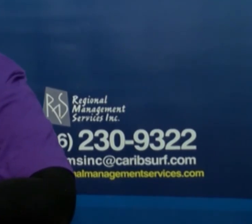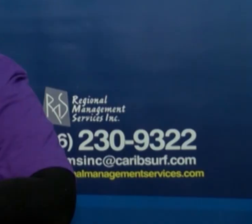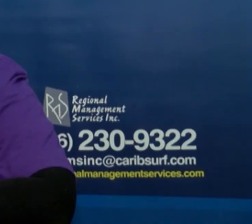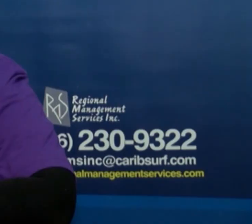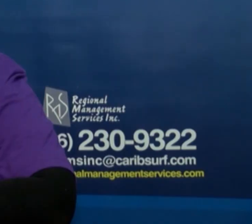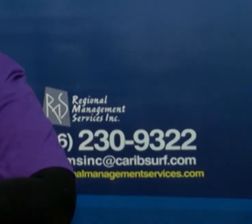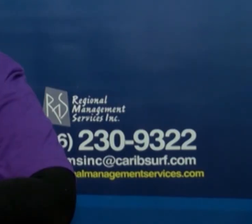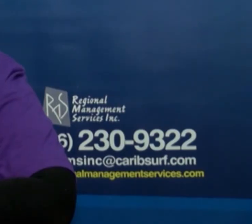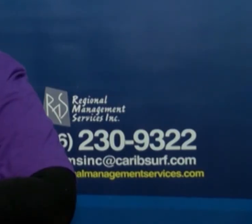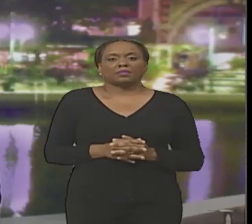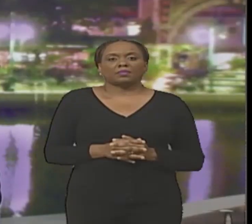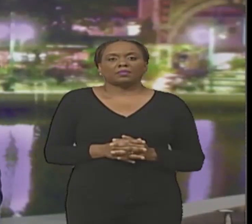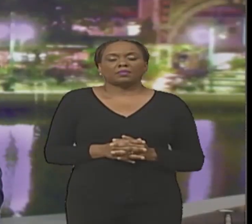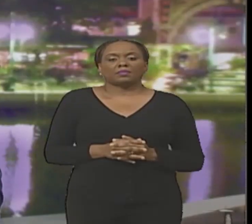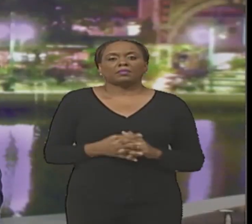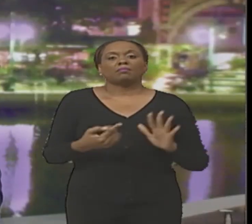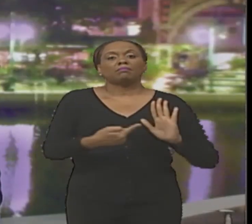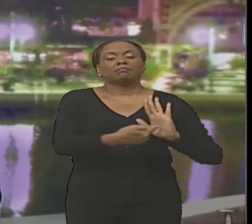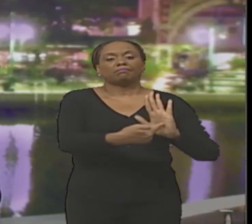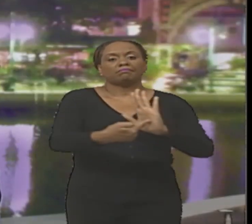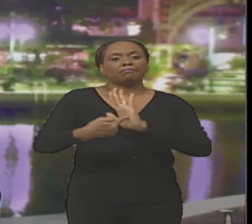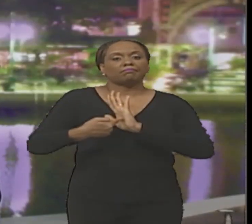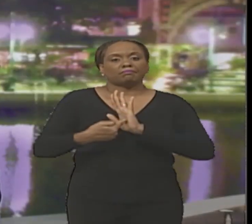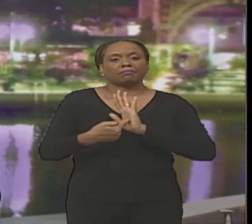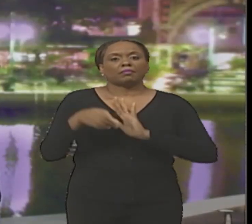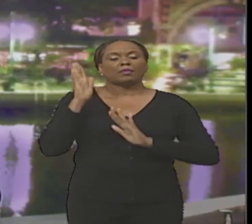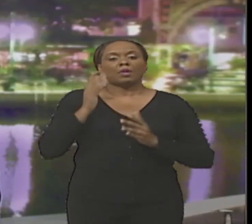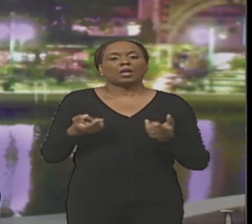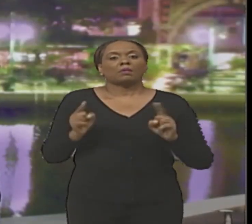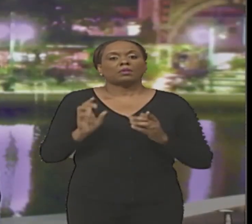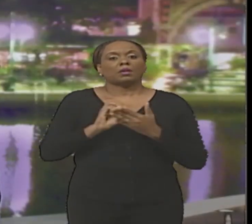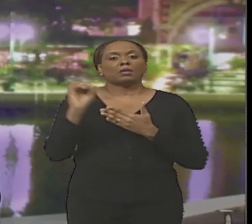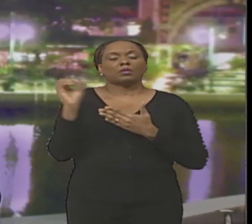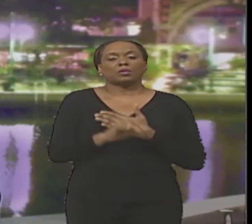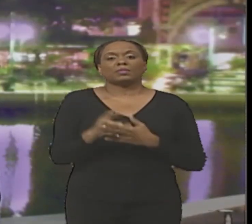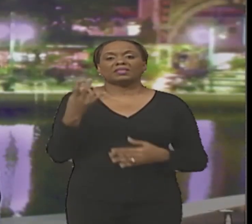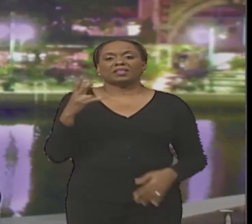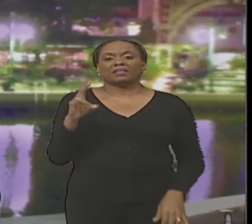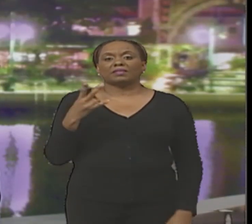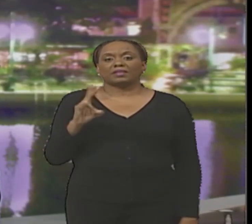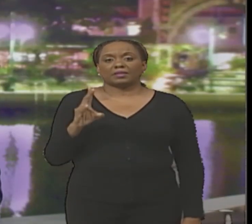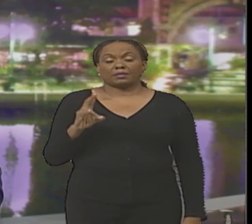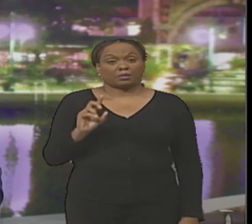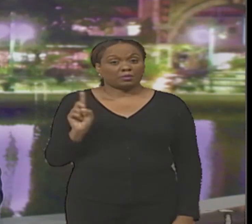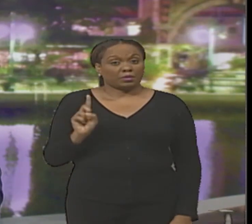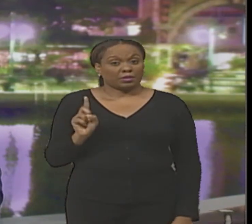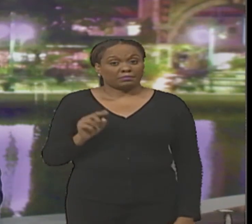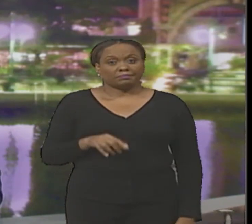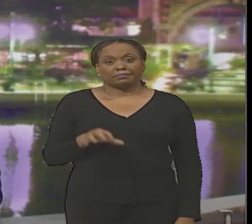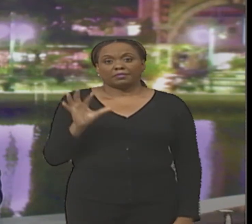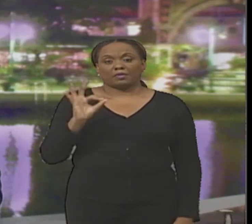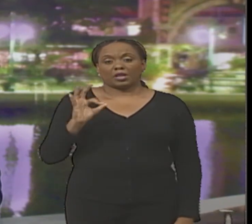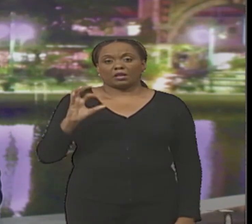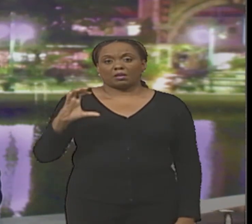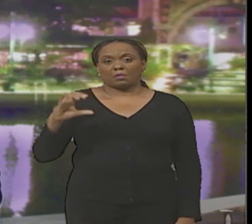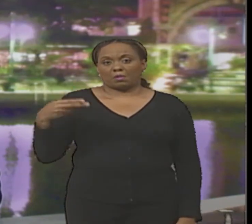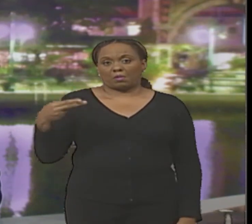21st century. The showcase will come off on October 17th at the Frank Collymore Hall and will cater to